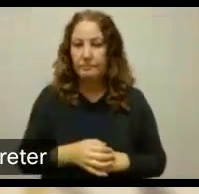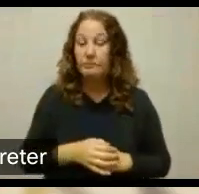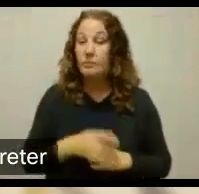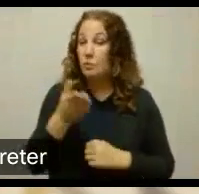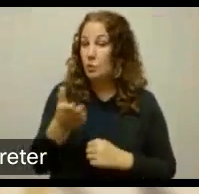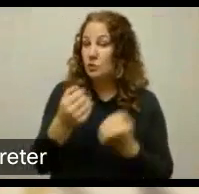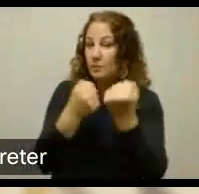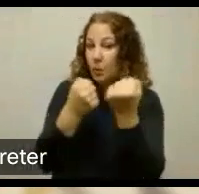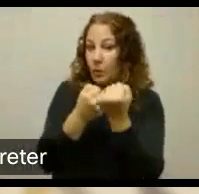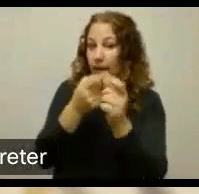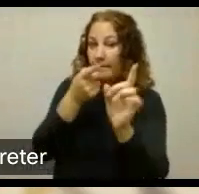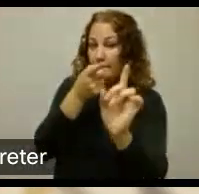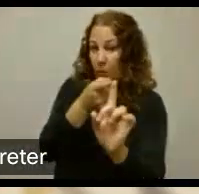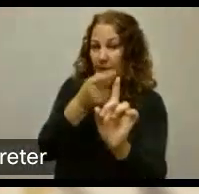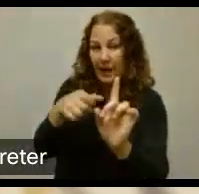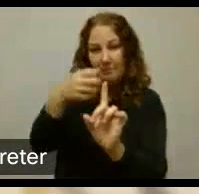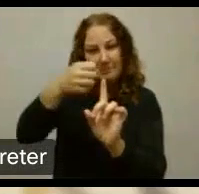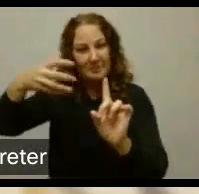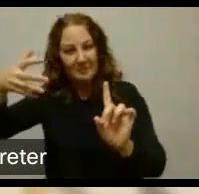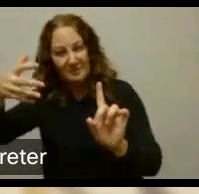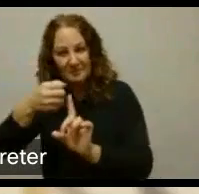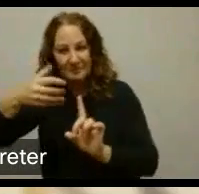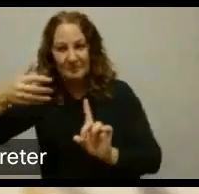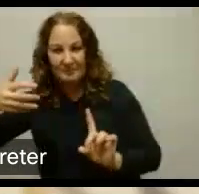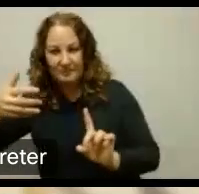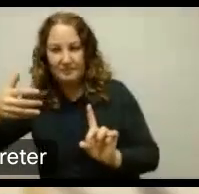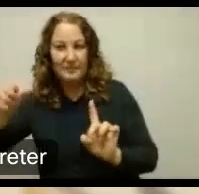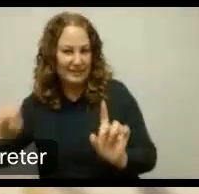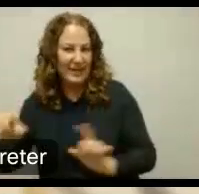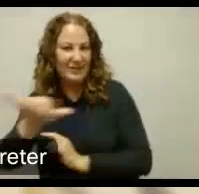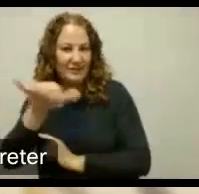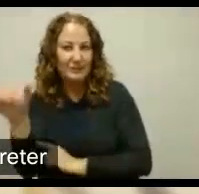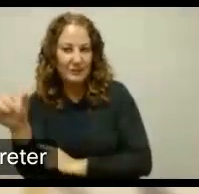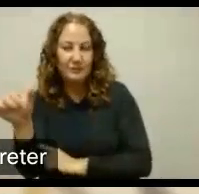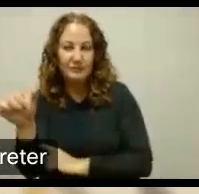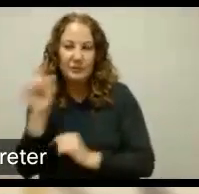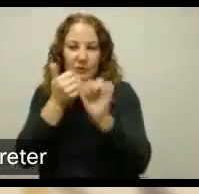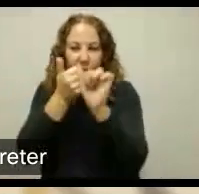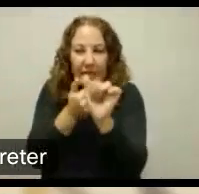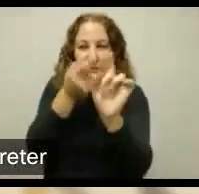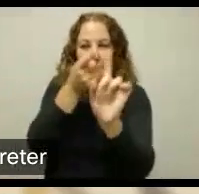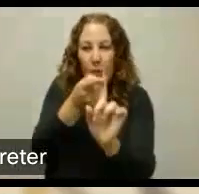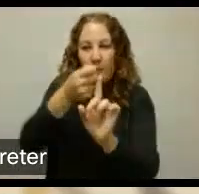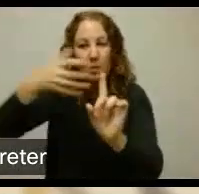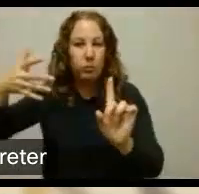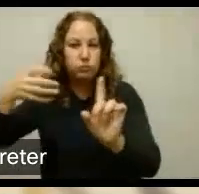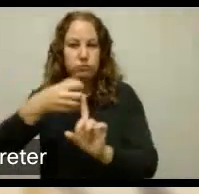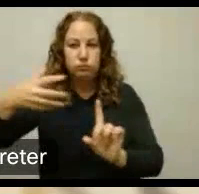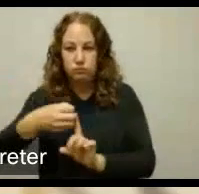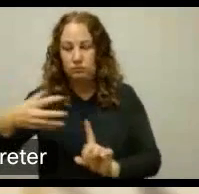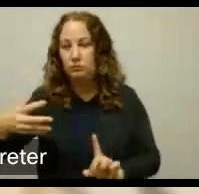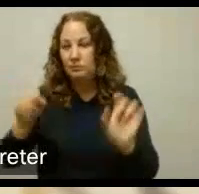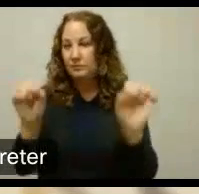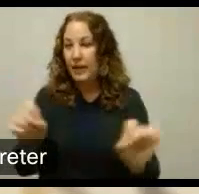points would each be developed even further. I think there's more opportunity to talk about each of these points, but of course it's